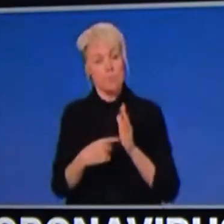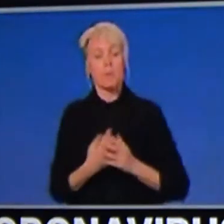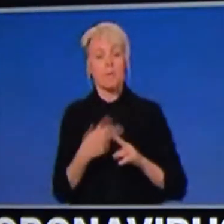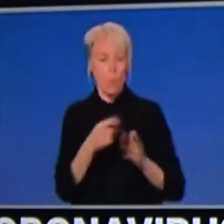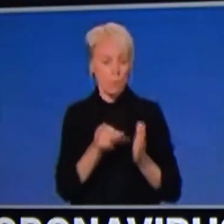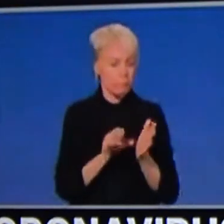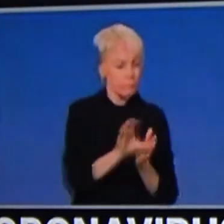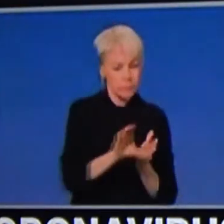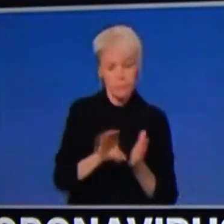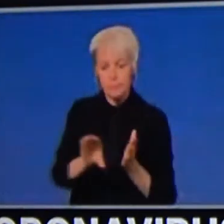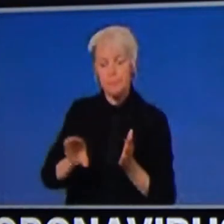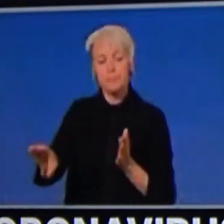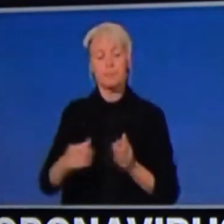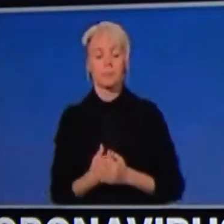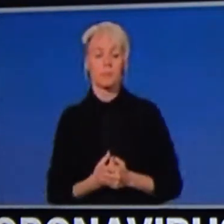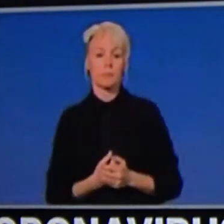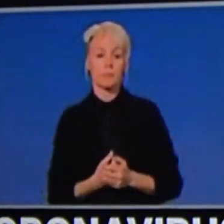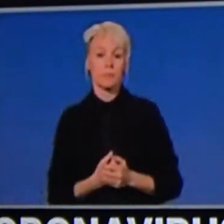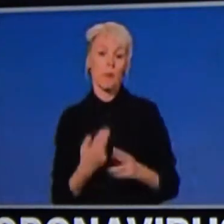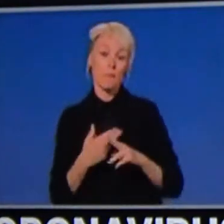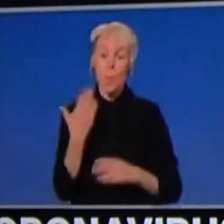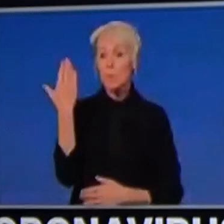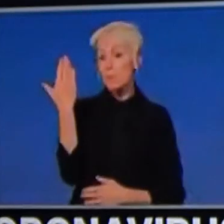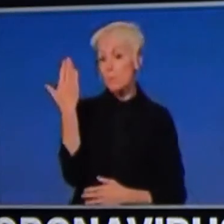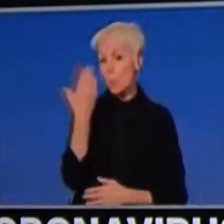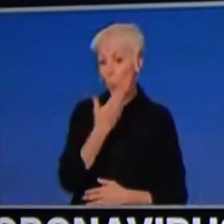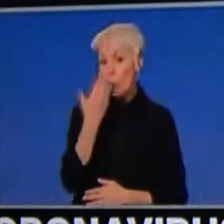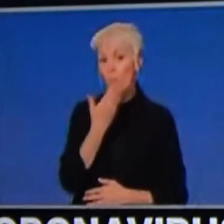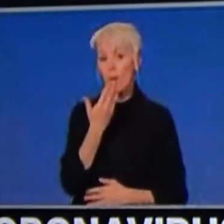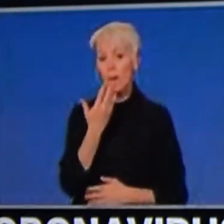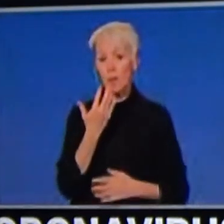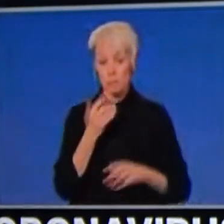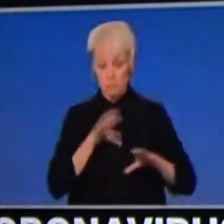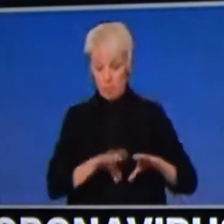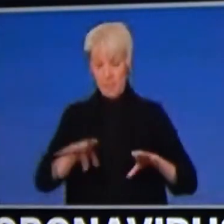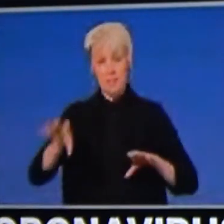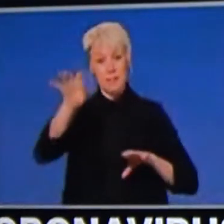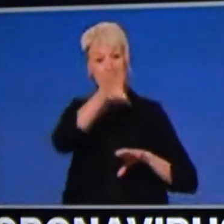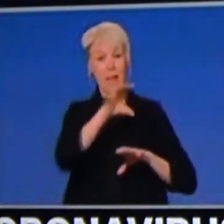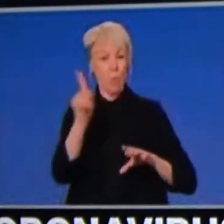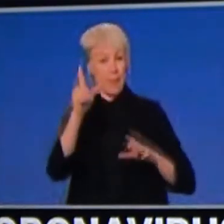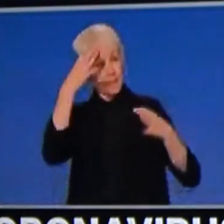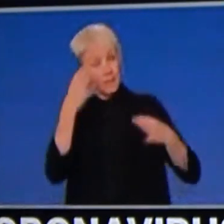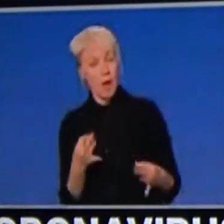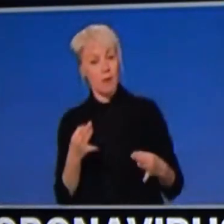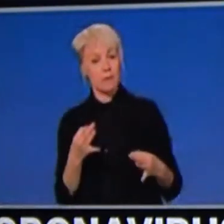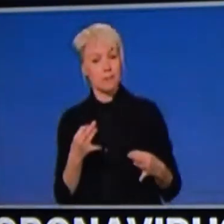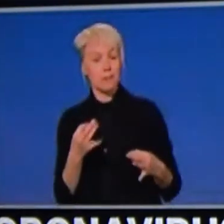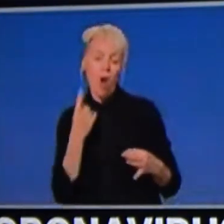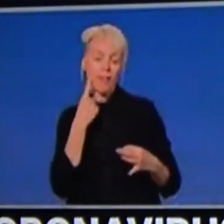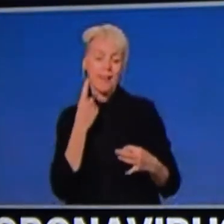In terms of schools and the views of individual jurisdictions, well, I think the principles that we've released today and that we've agreed, I